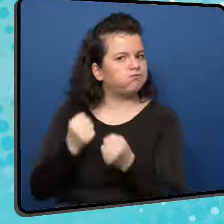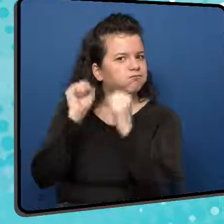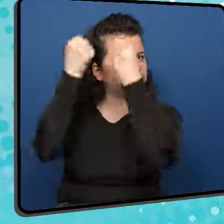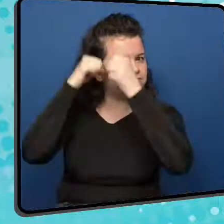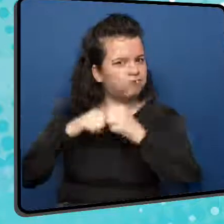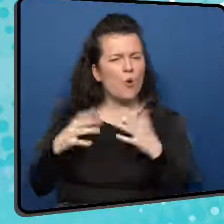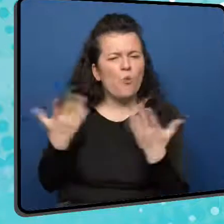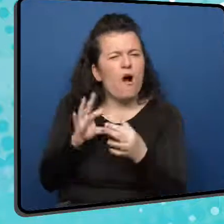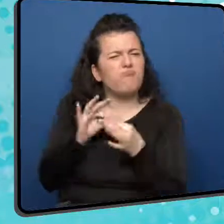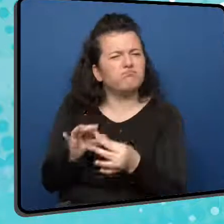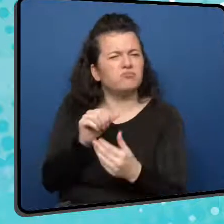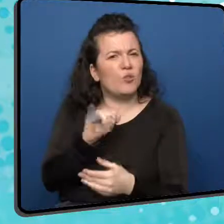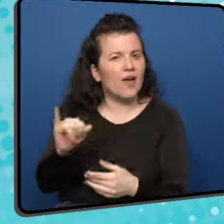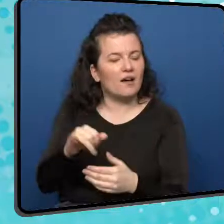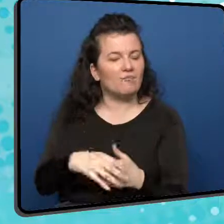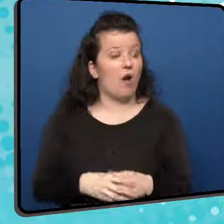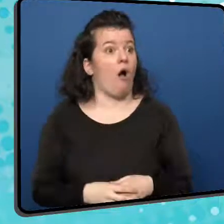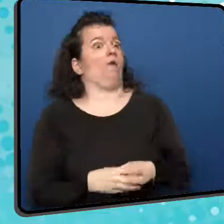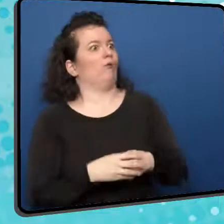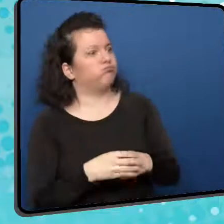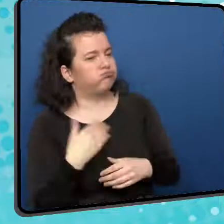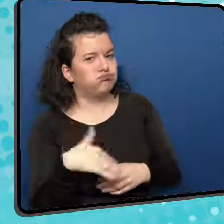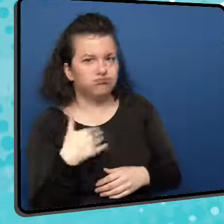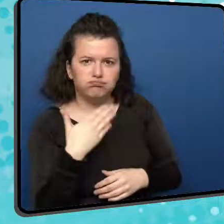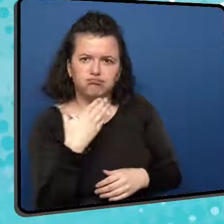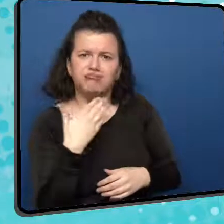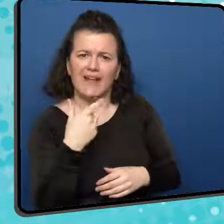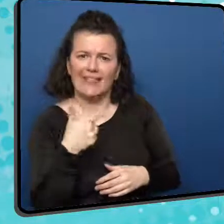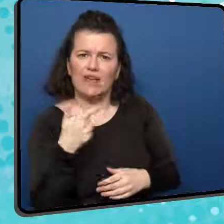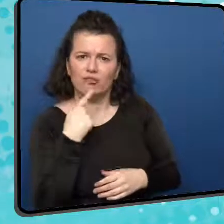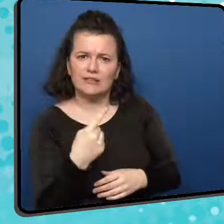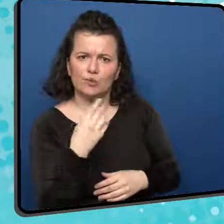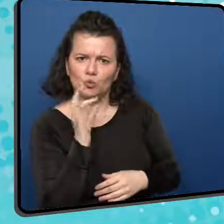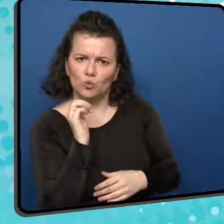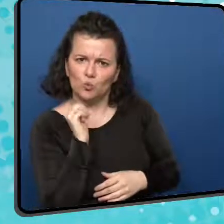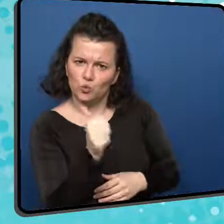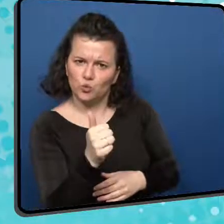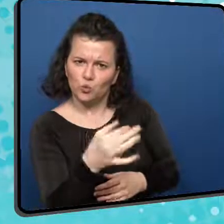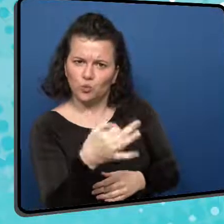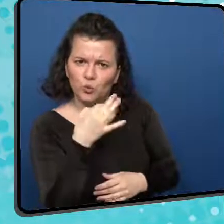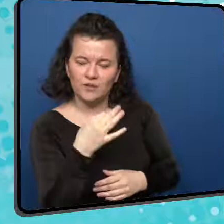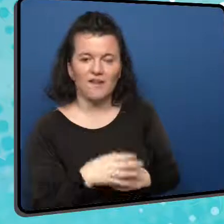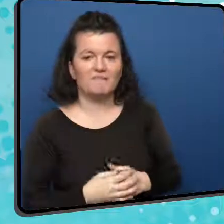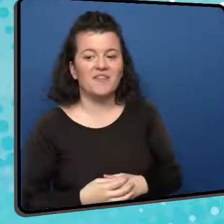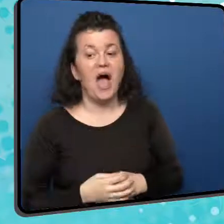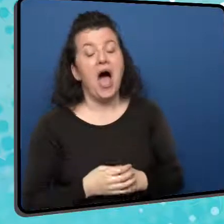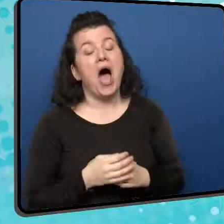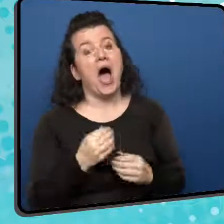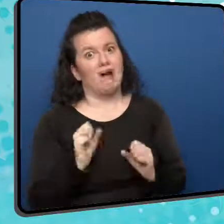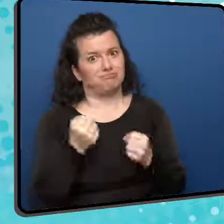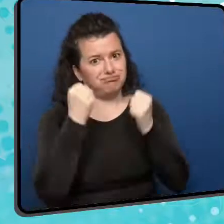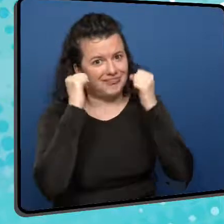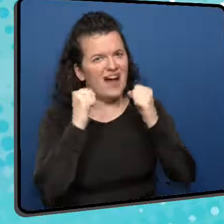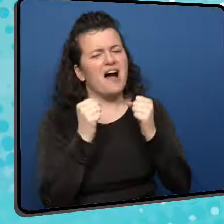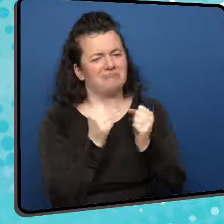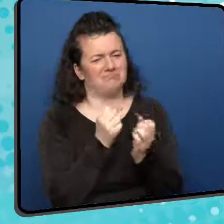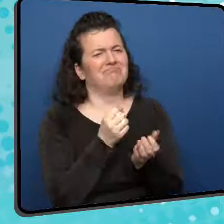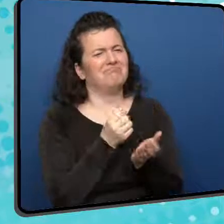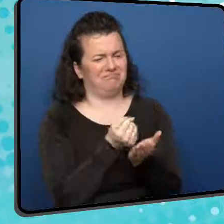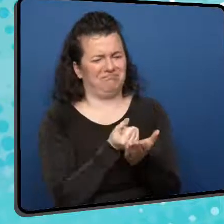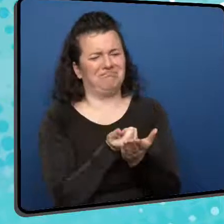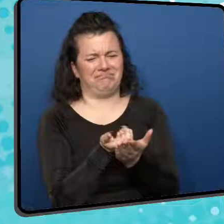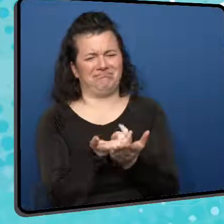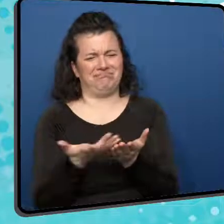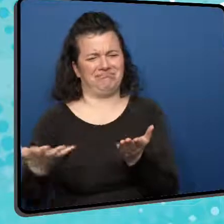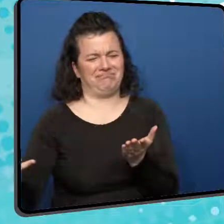The most annoying. I think there are lots of things that annoy me, but I would say one of the main things that's annoyed me